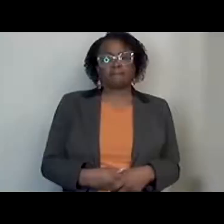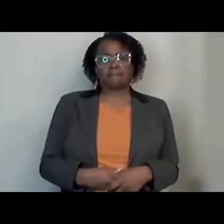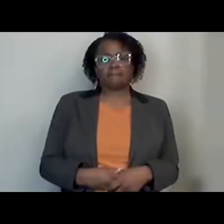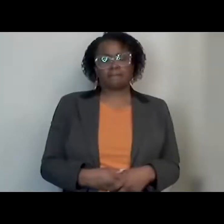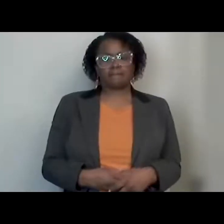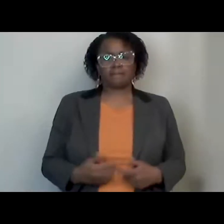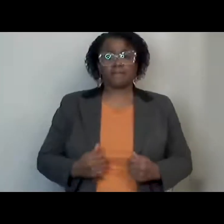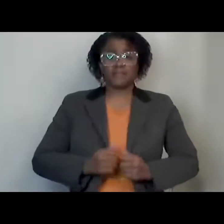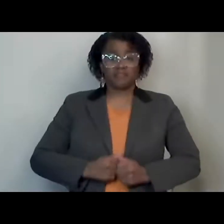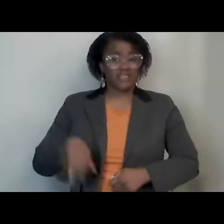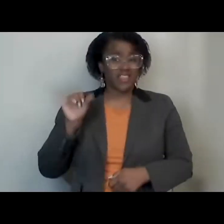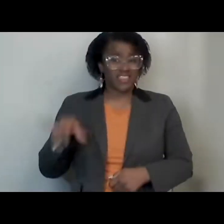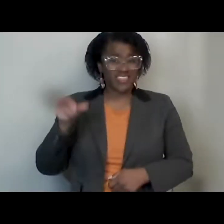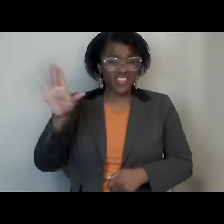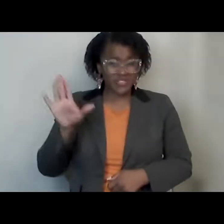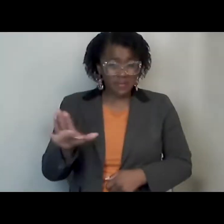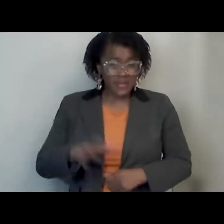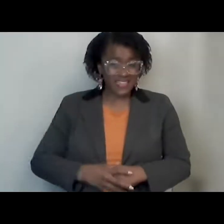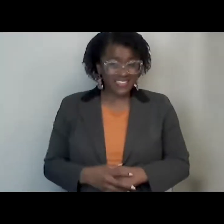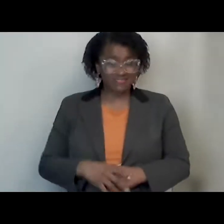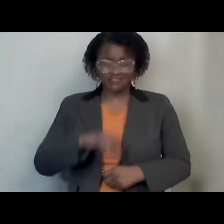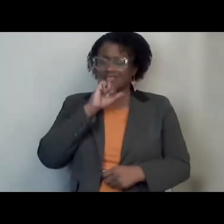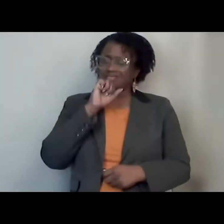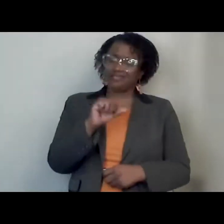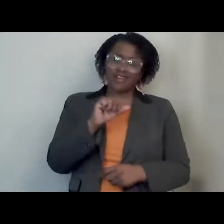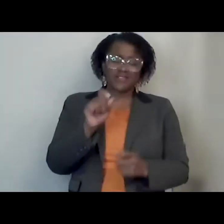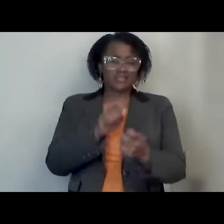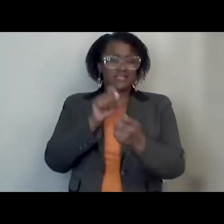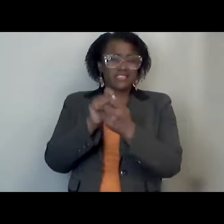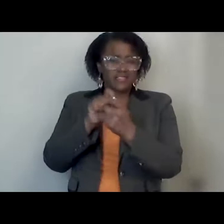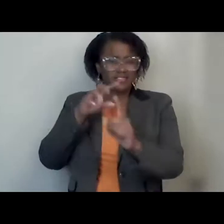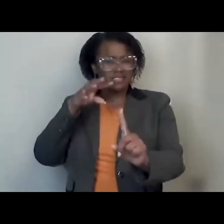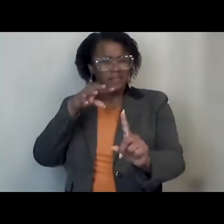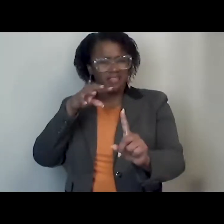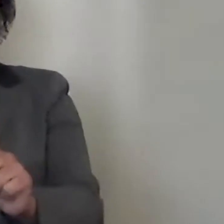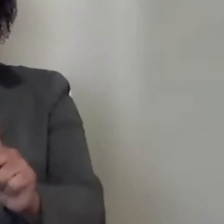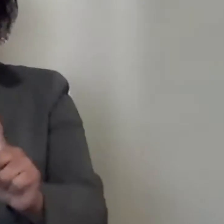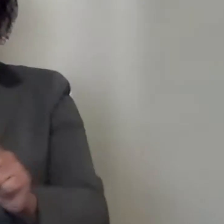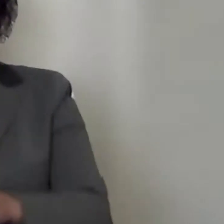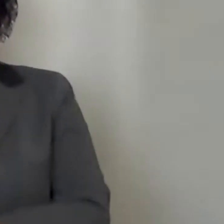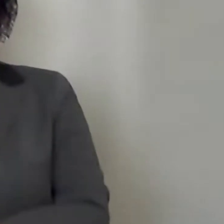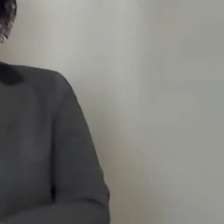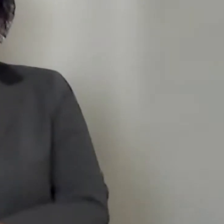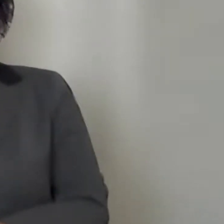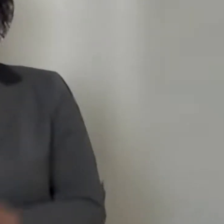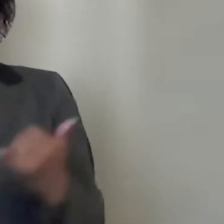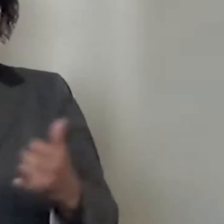That was amazing. Loved the specific spotlight. Thank you, Santra. Simone?